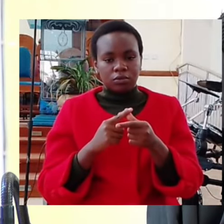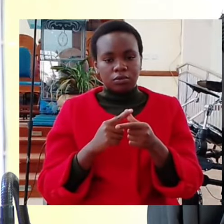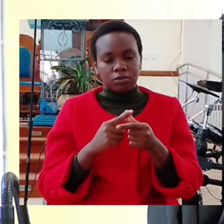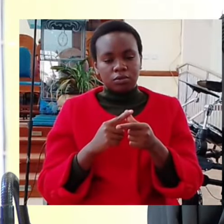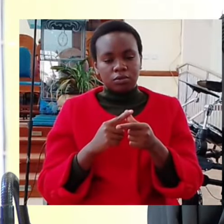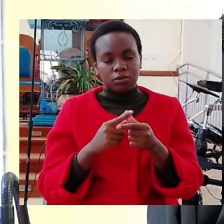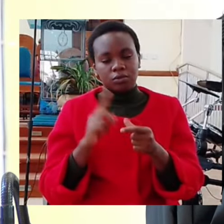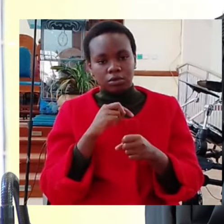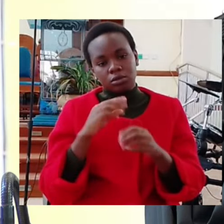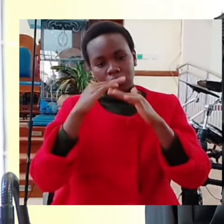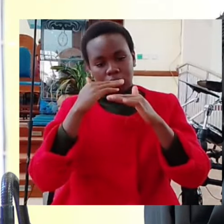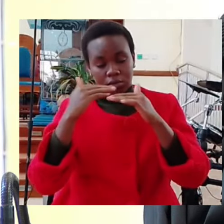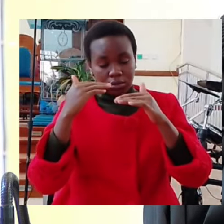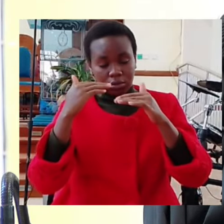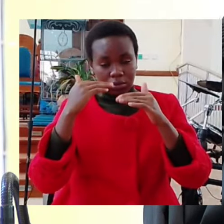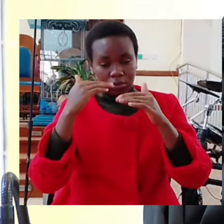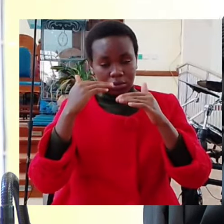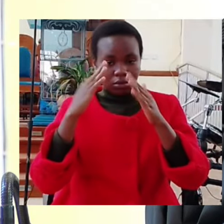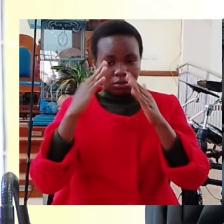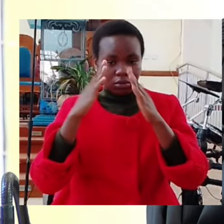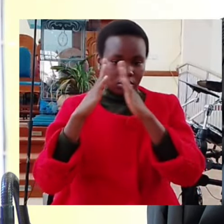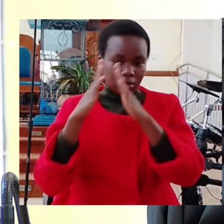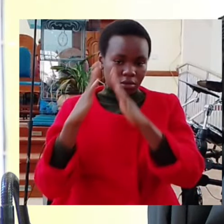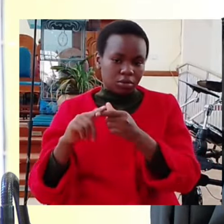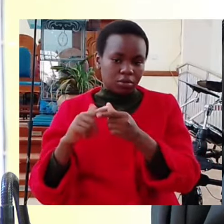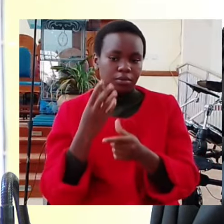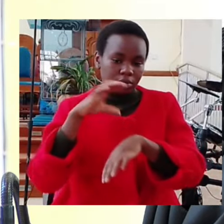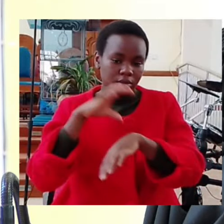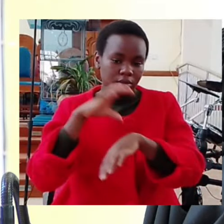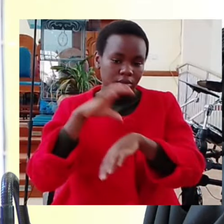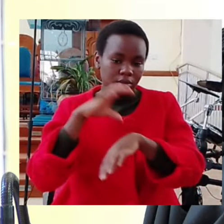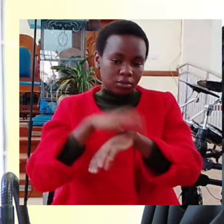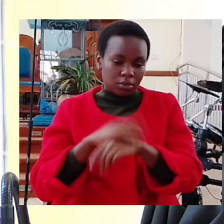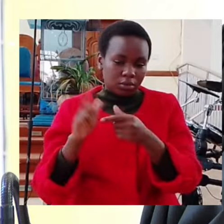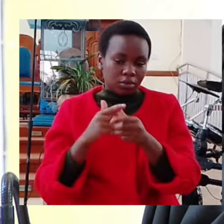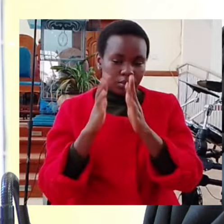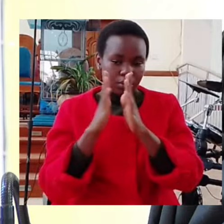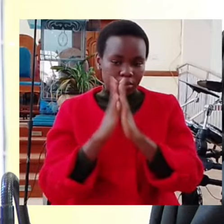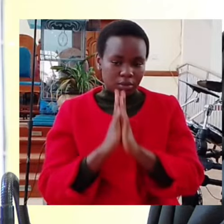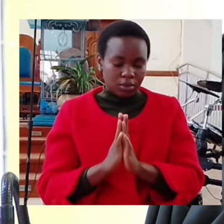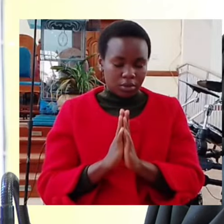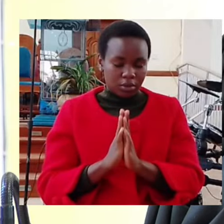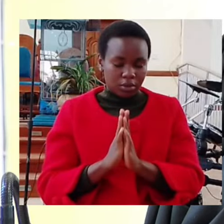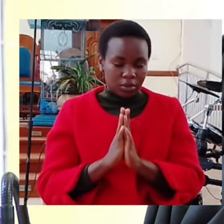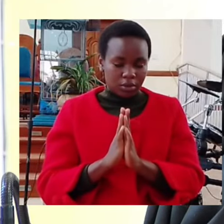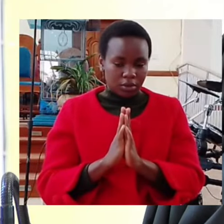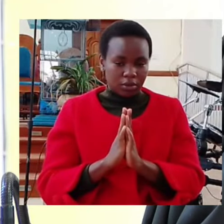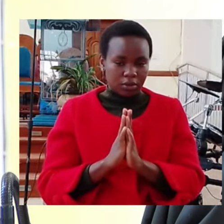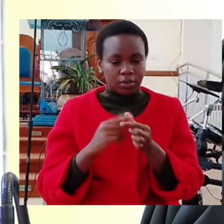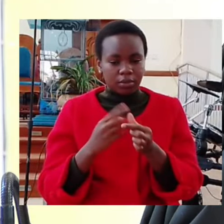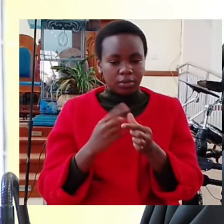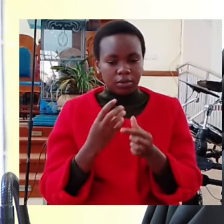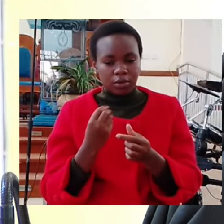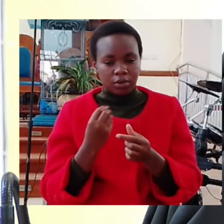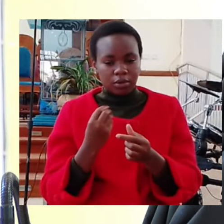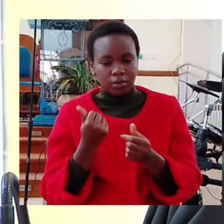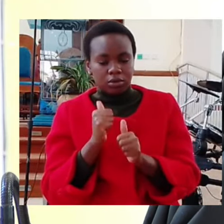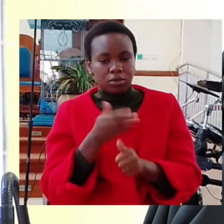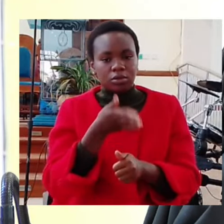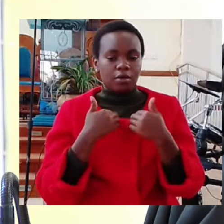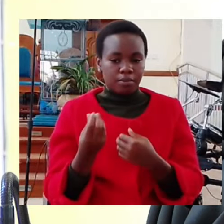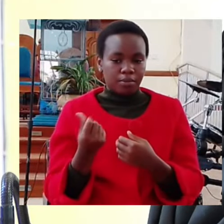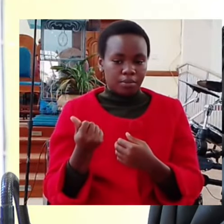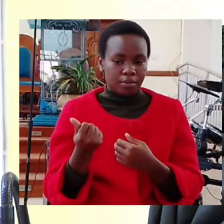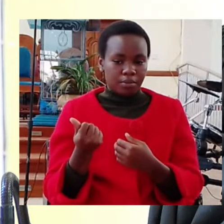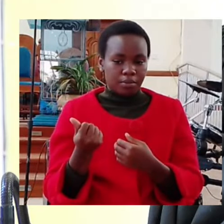besha na deyori ya dema hoya ine besha shiake Mwathani kota gitaithia tuona besha isho tukathie